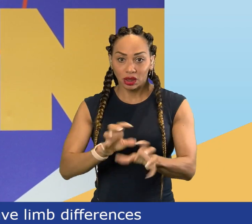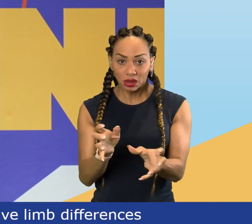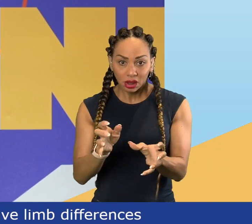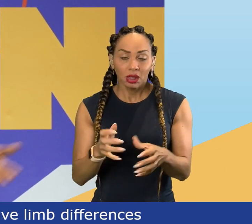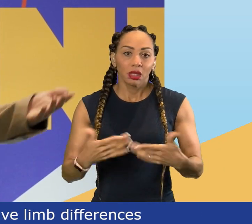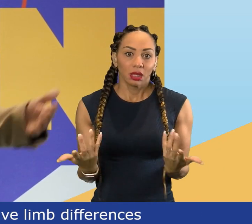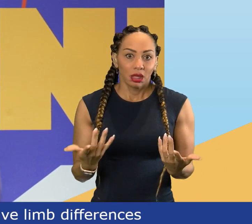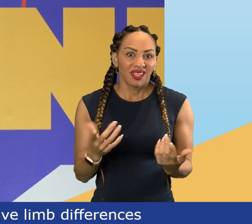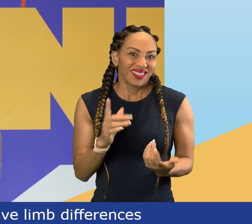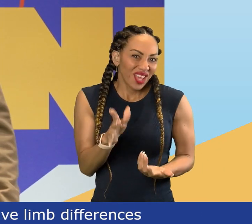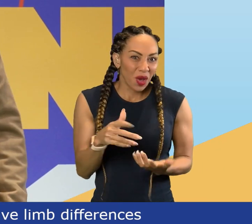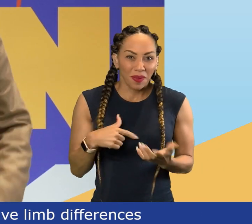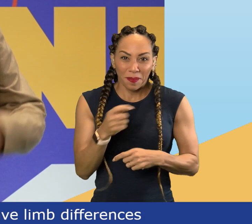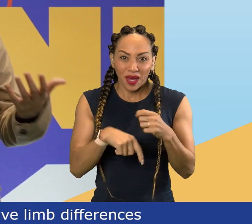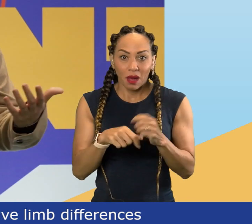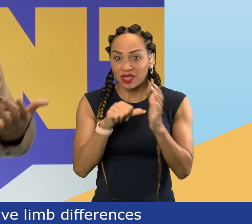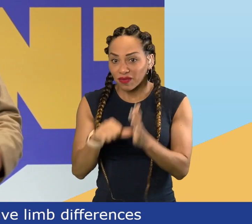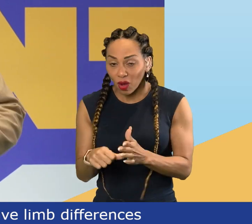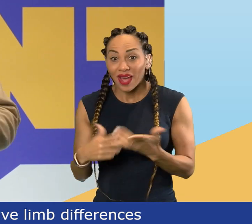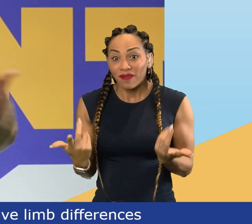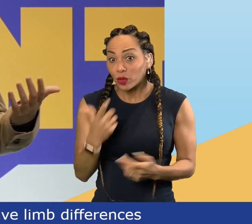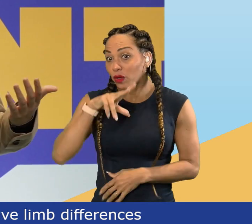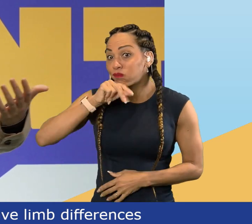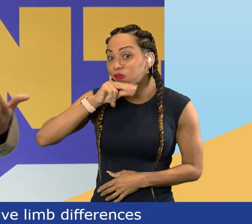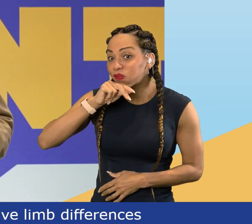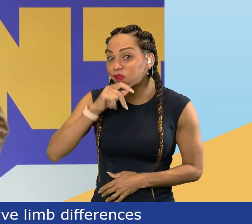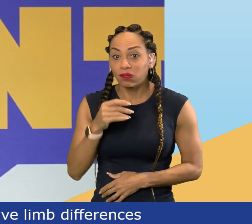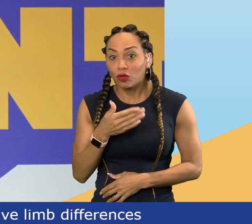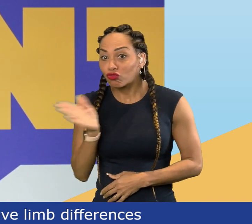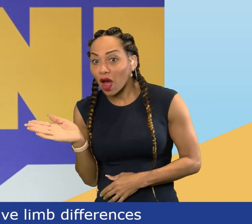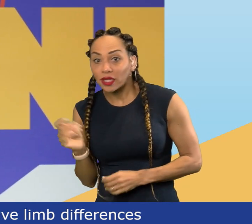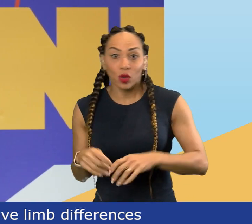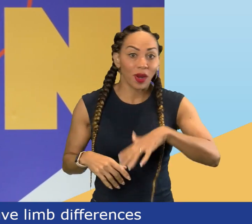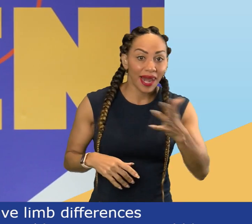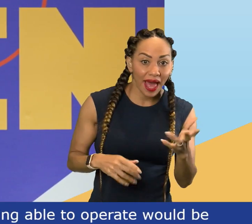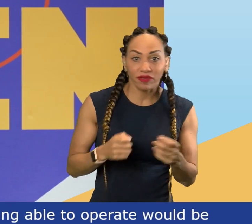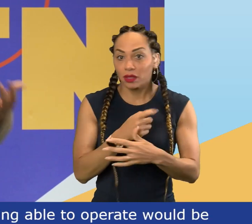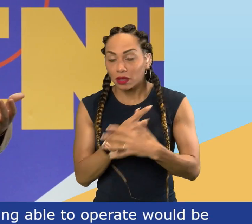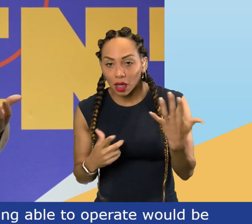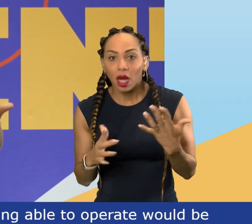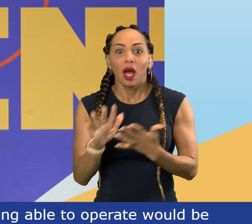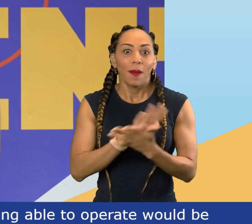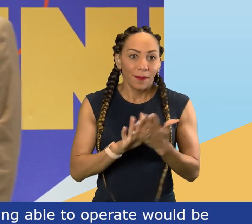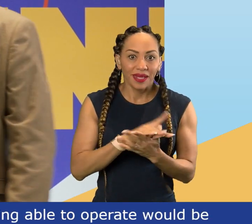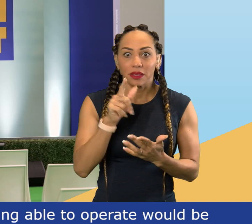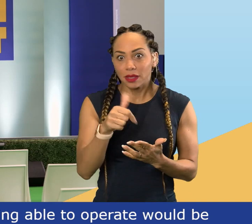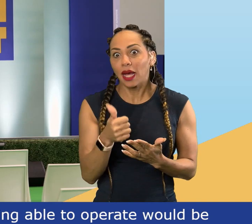saying, indicate left, indicate right, things like that, then suddenly the possibilities are particularly